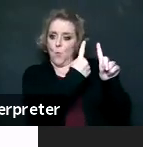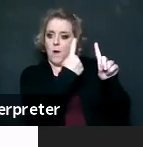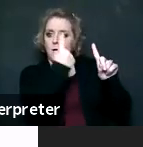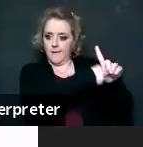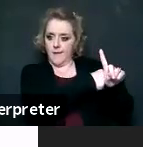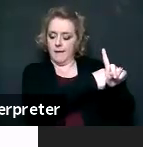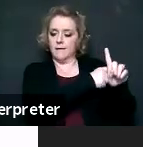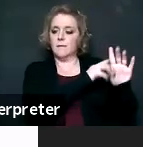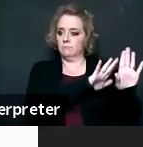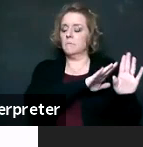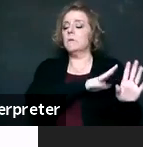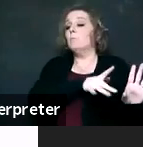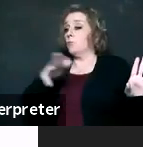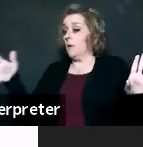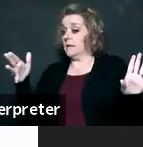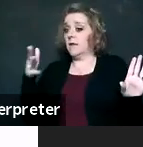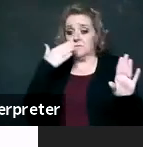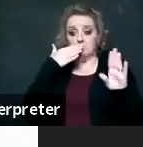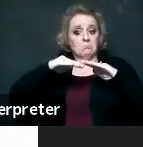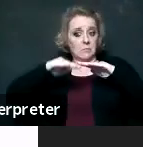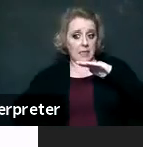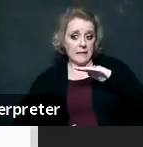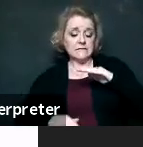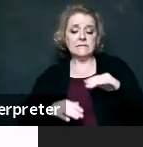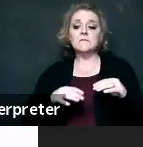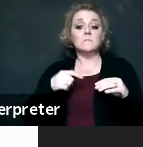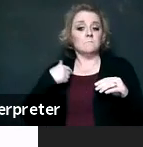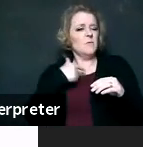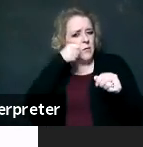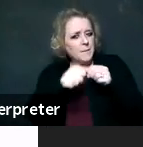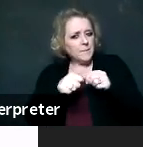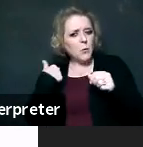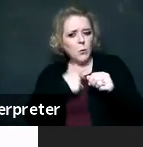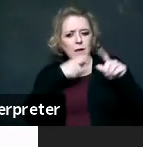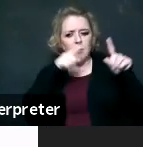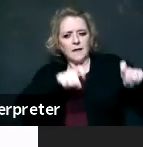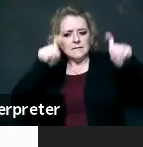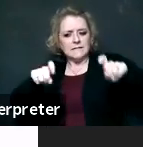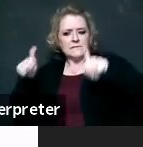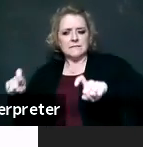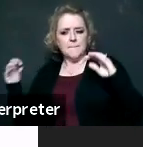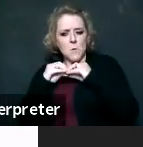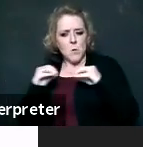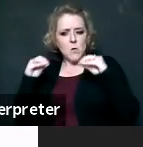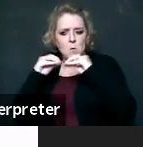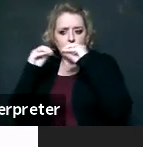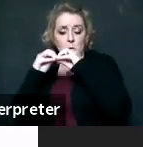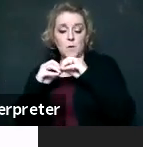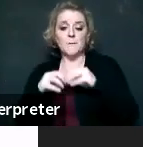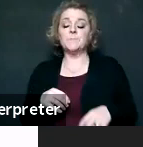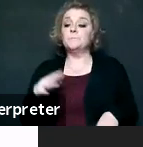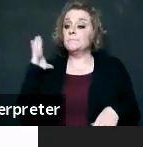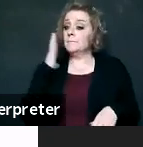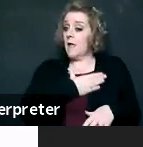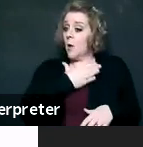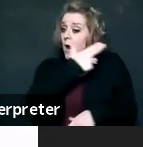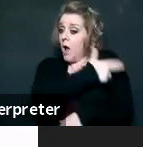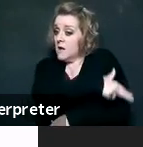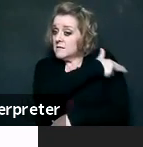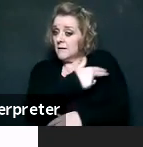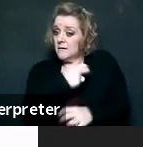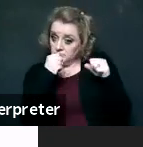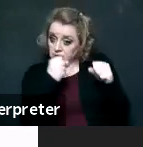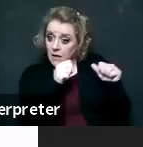testing more. So this is a very good trend. Hospital capacity remains very strong.